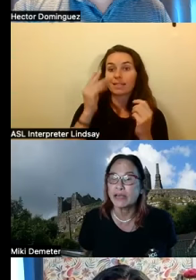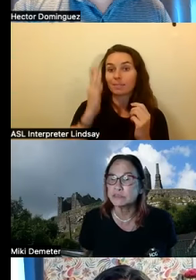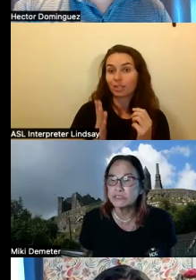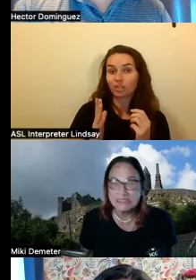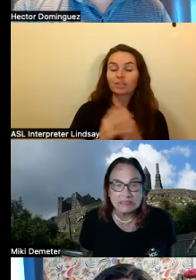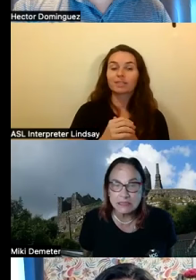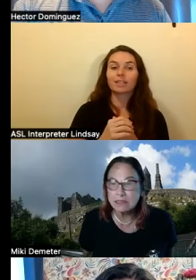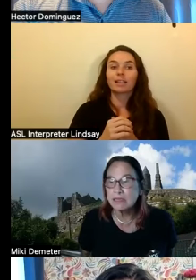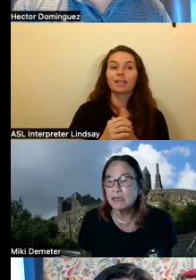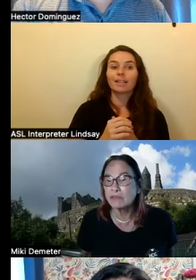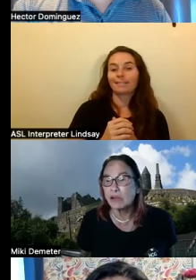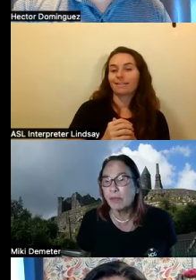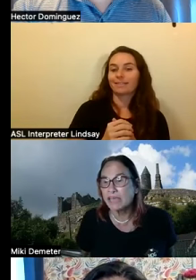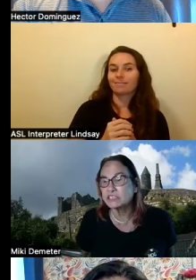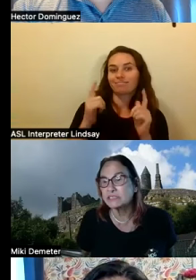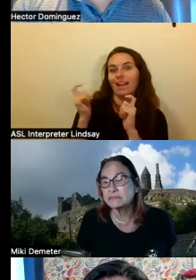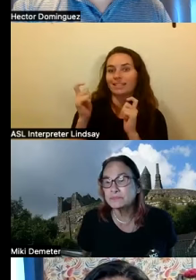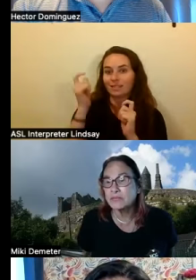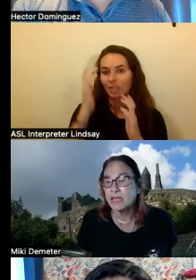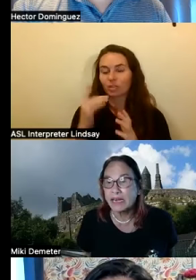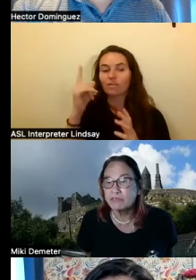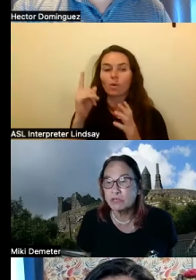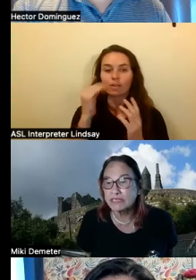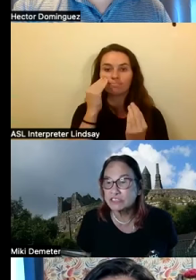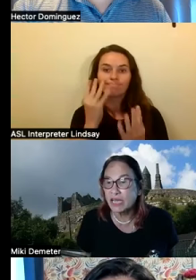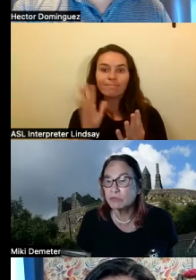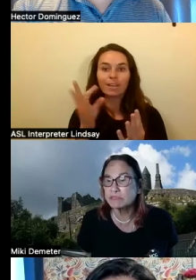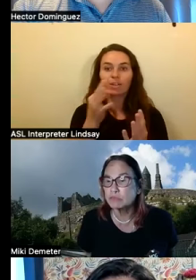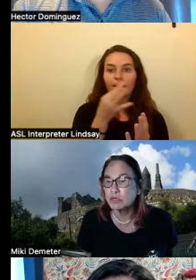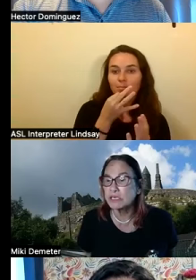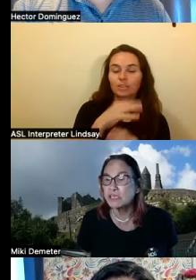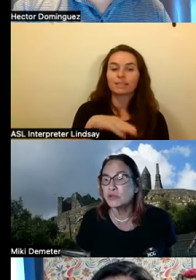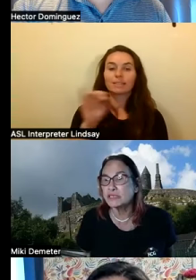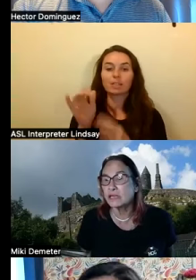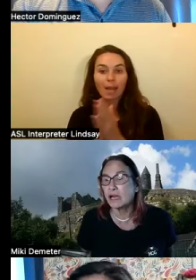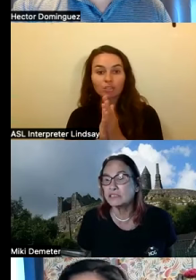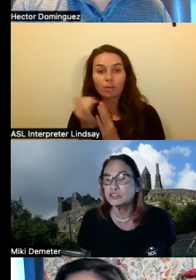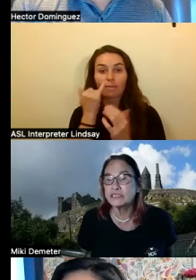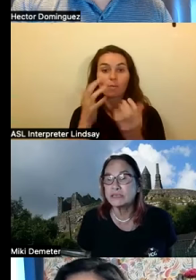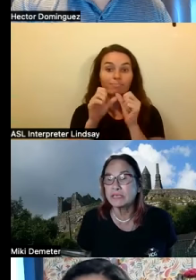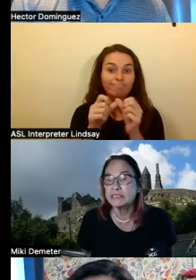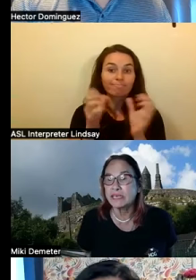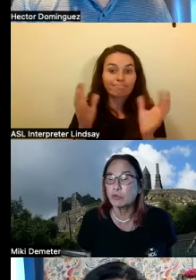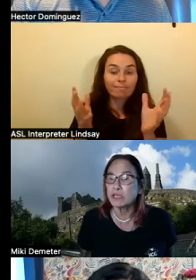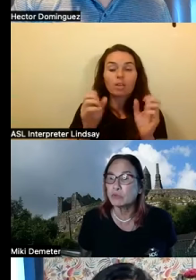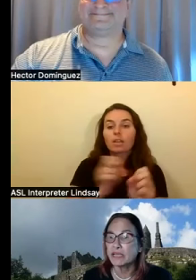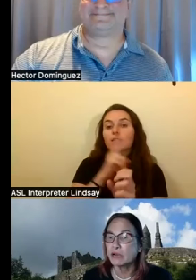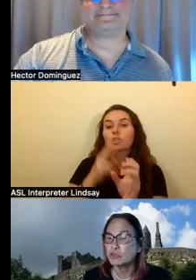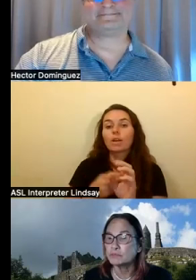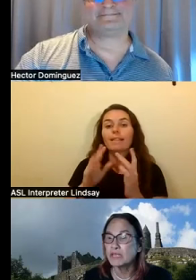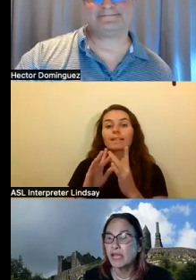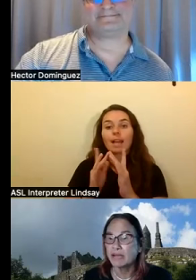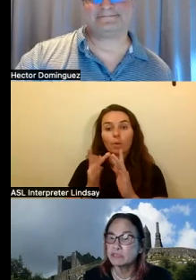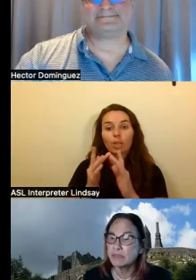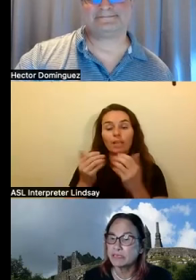their expertise, their passion. And if you'd like to chat with them more, you can join them in the networking breakout